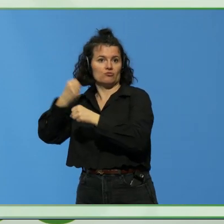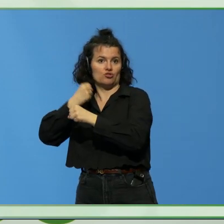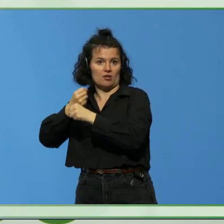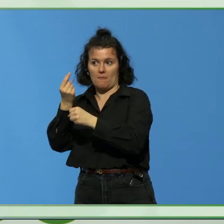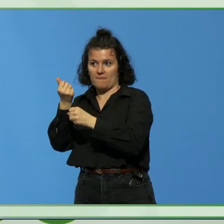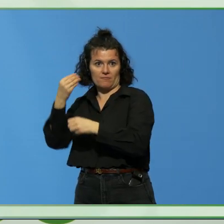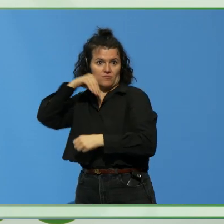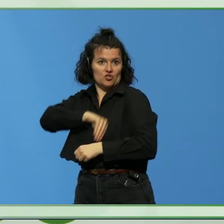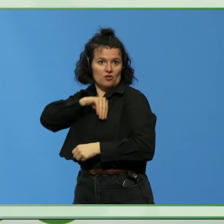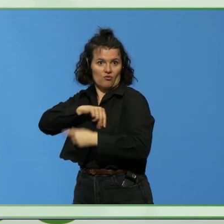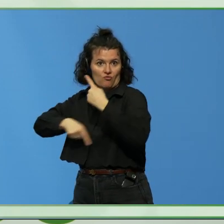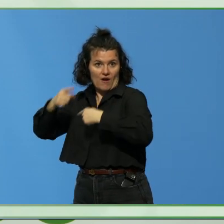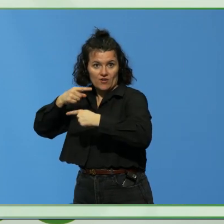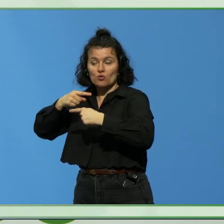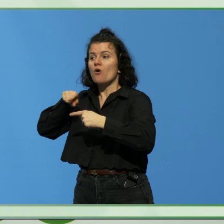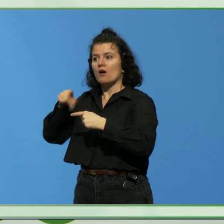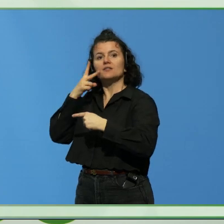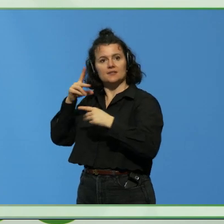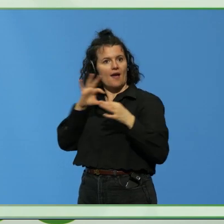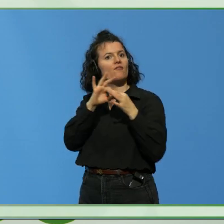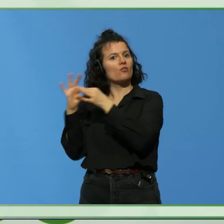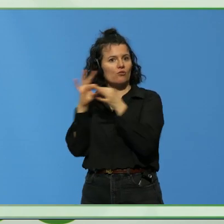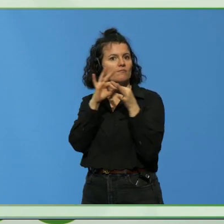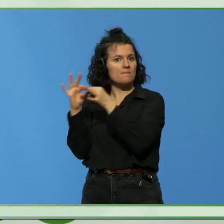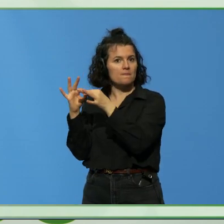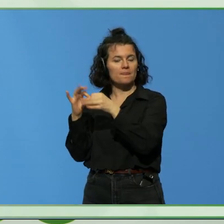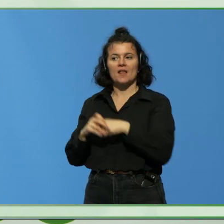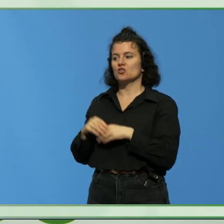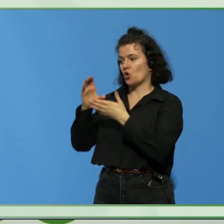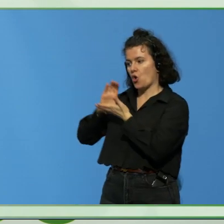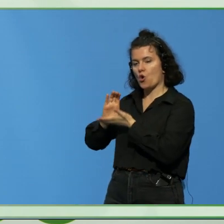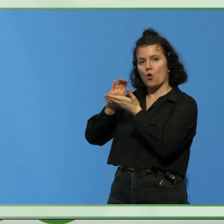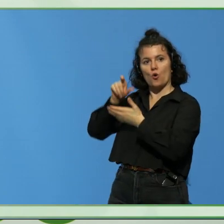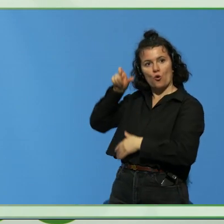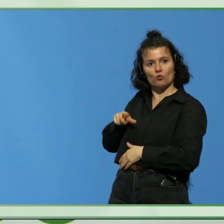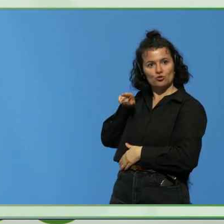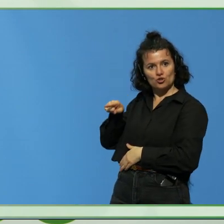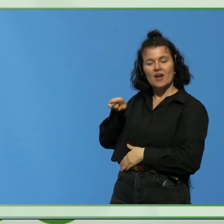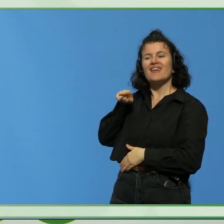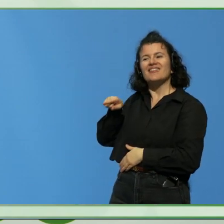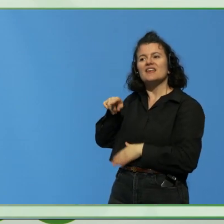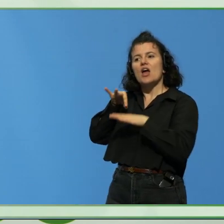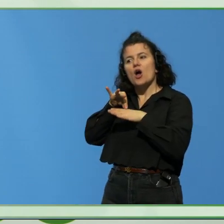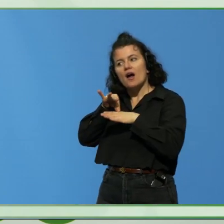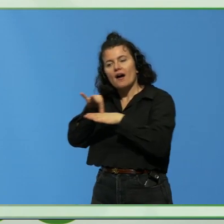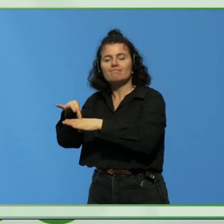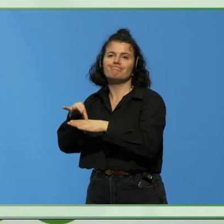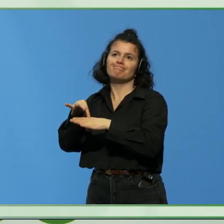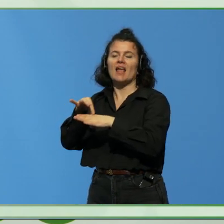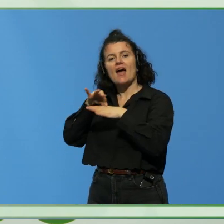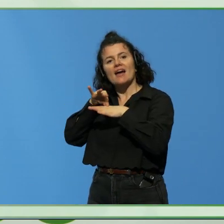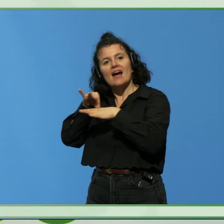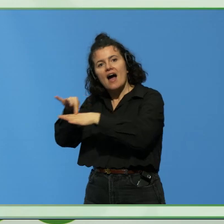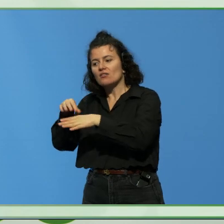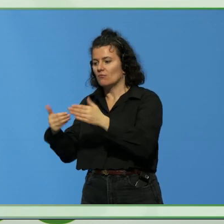are able to provide actionable insights, and suddenly the coach role is more about guiding and making sure that founders